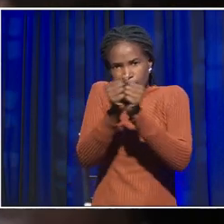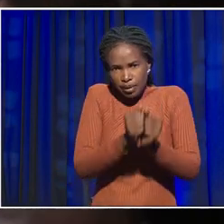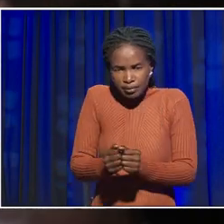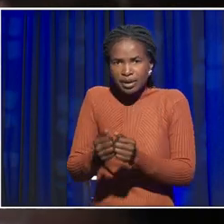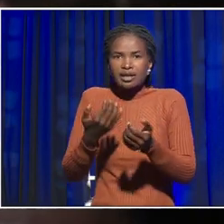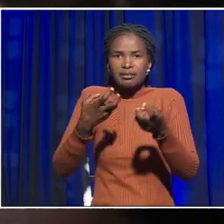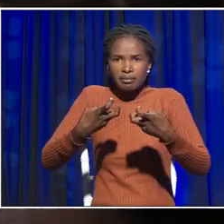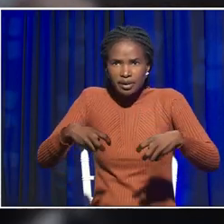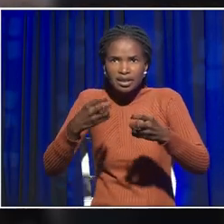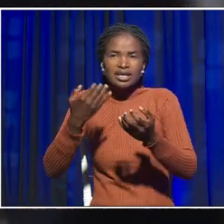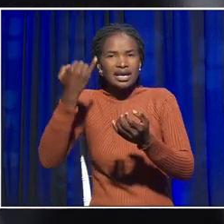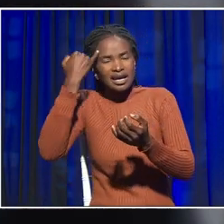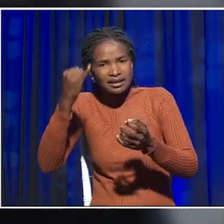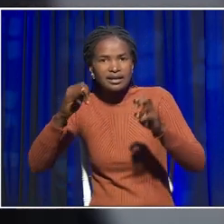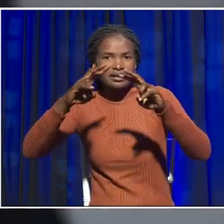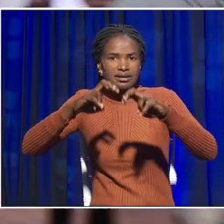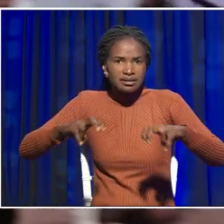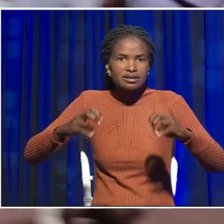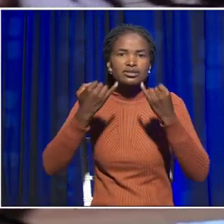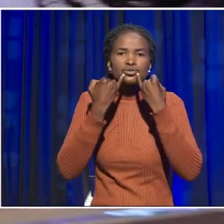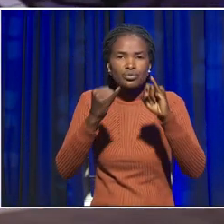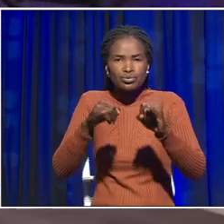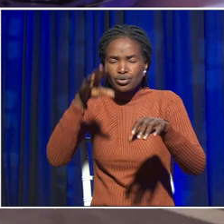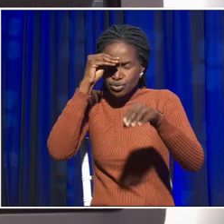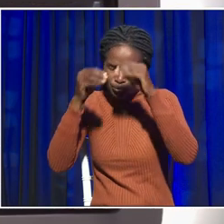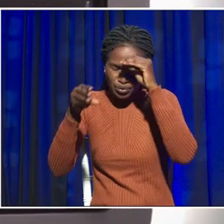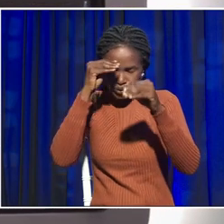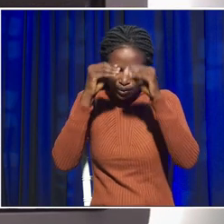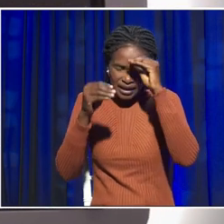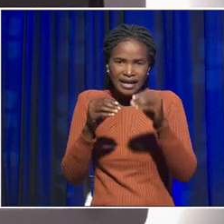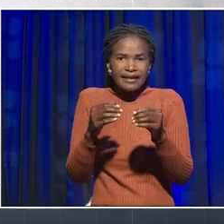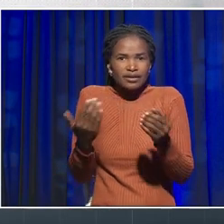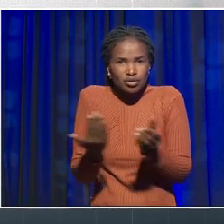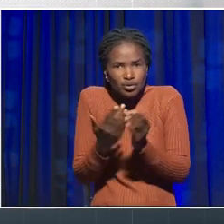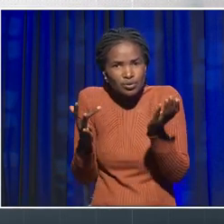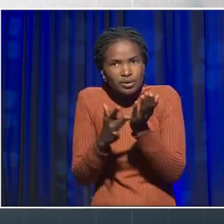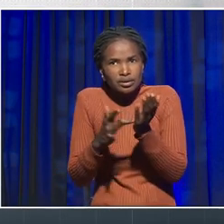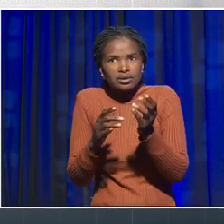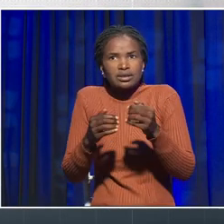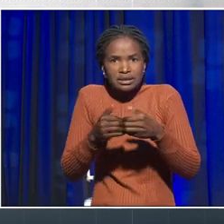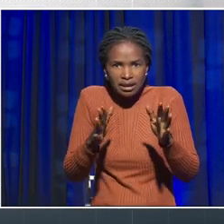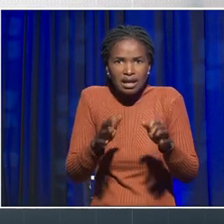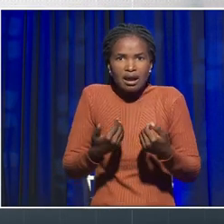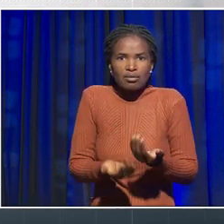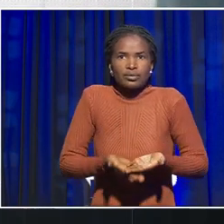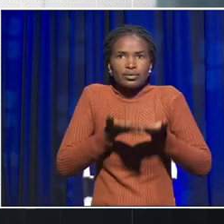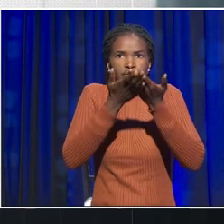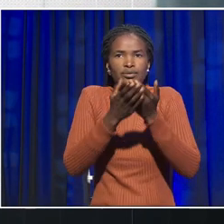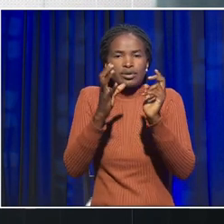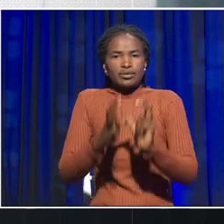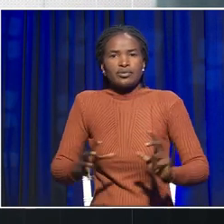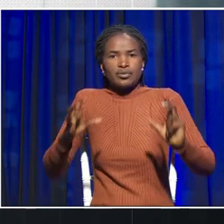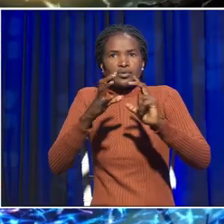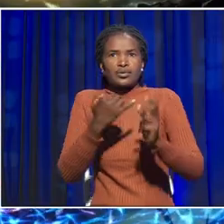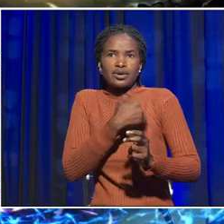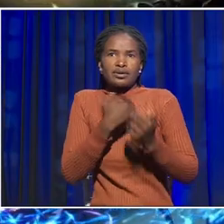learning, and help design new technologies in ways that respect societal values. It's where innovation is happening, about how